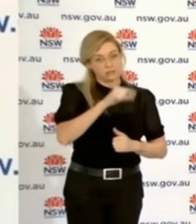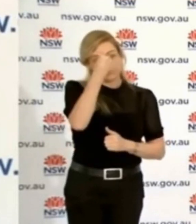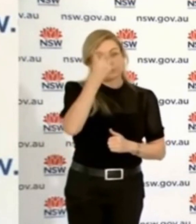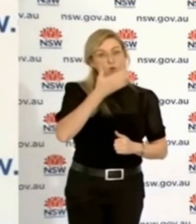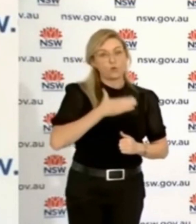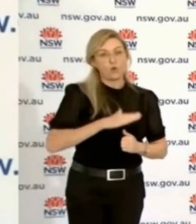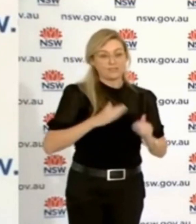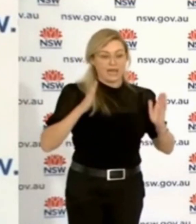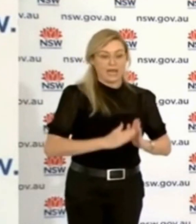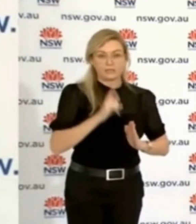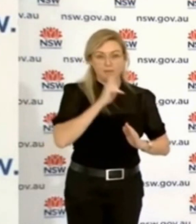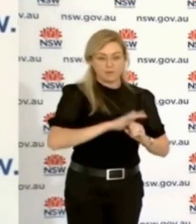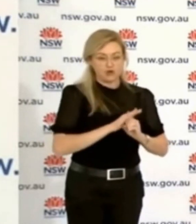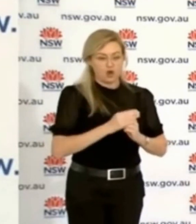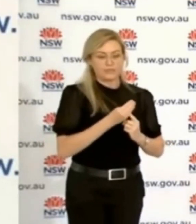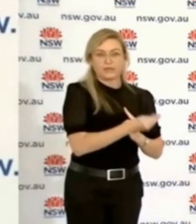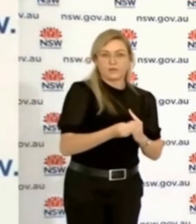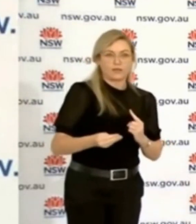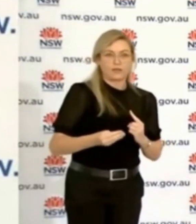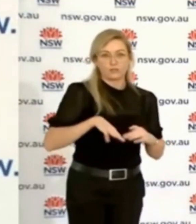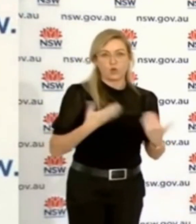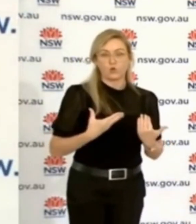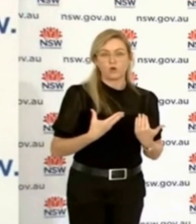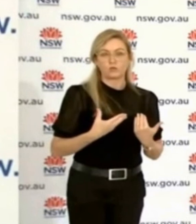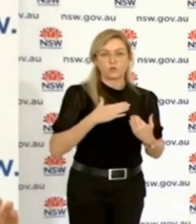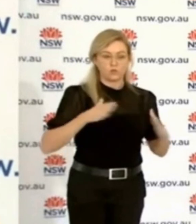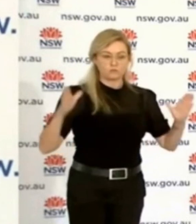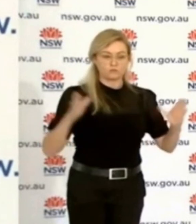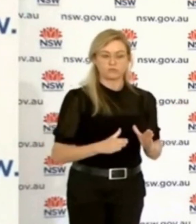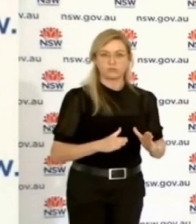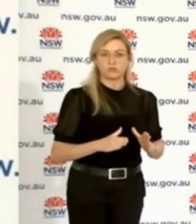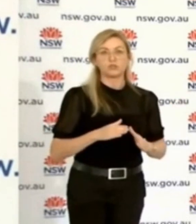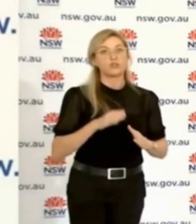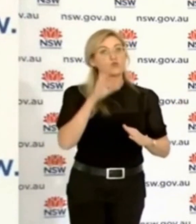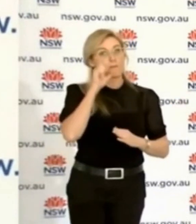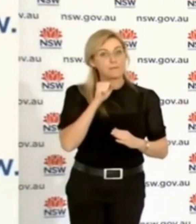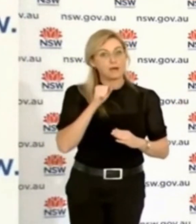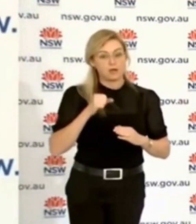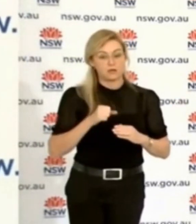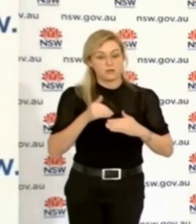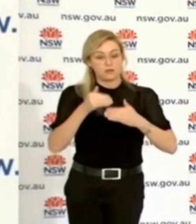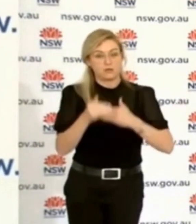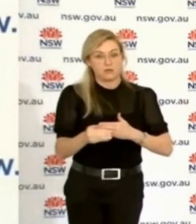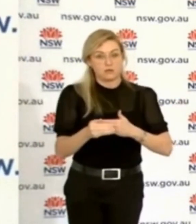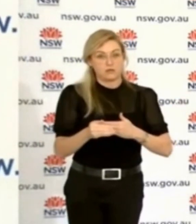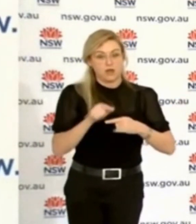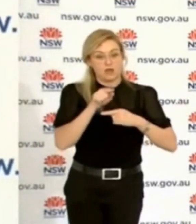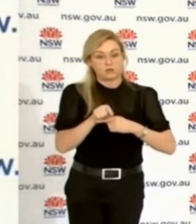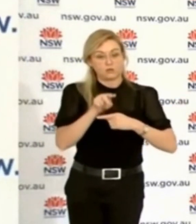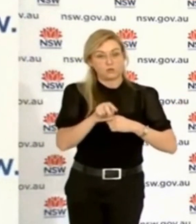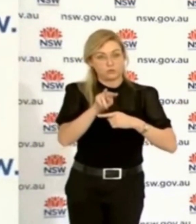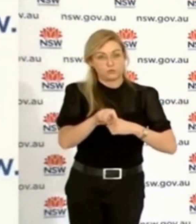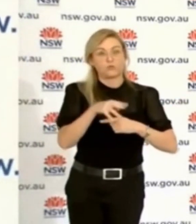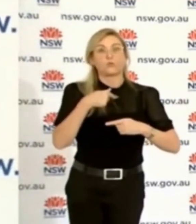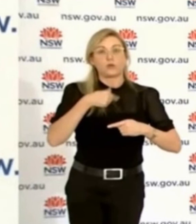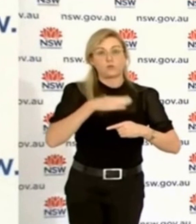Please don't lose sight of the fact that for the next 4 weeks, we need to redouble our efforts and get vaccinated. There's still too many